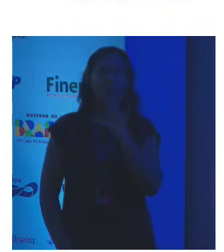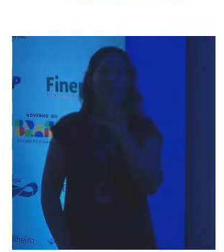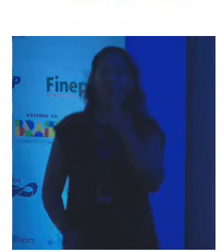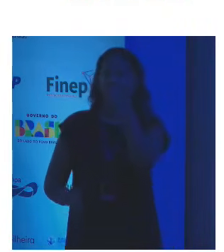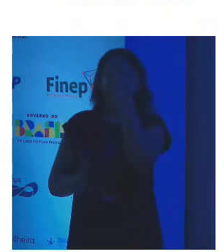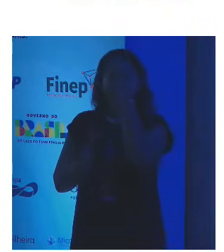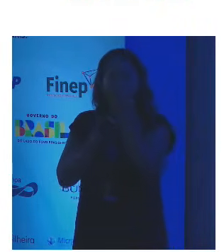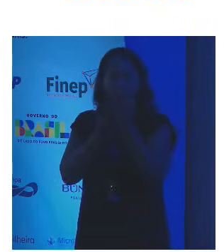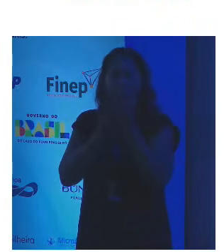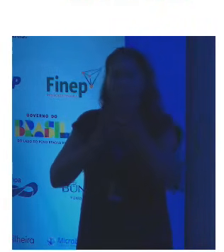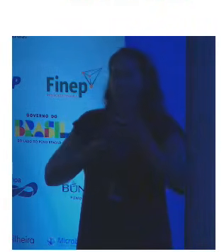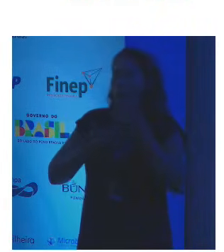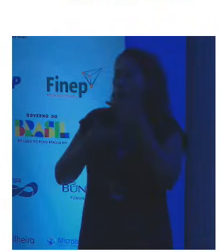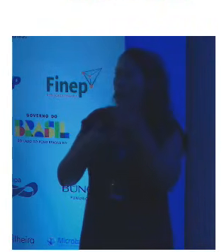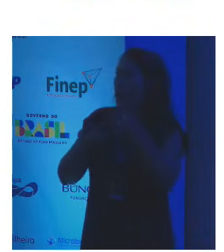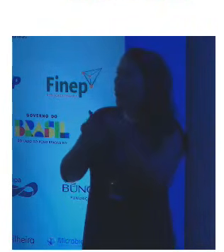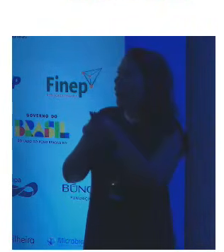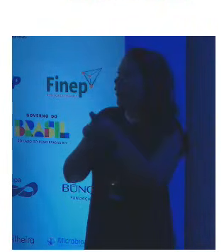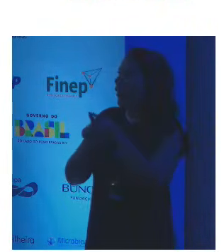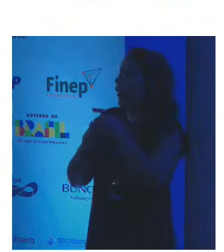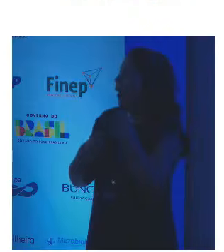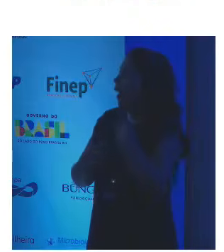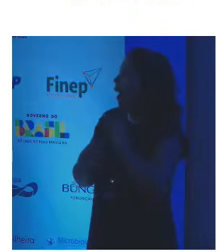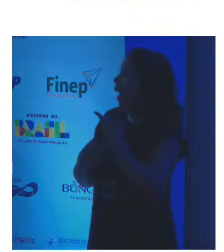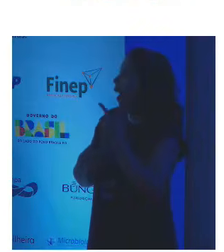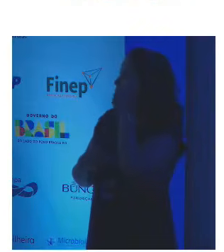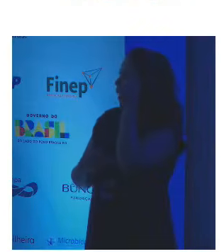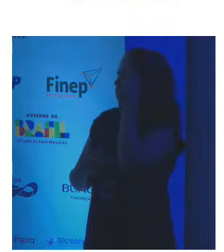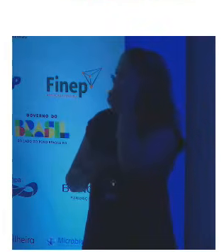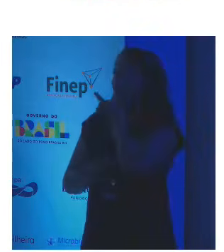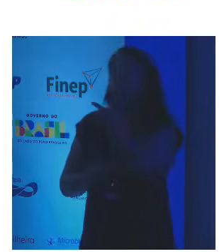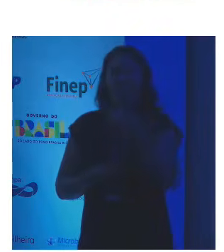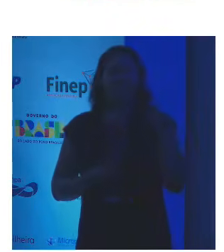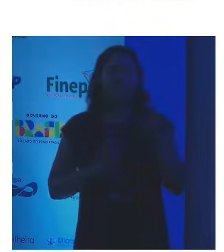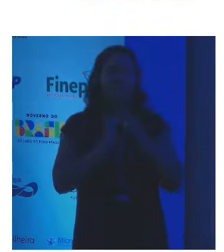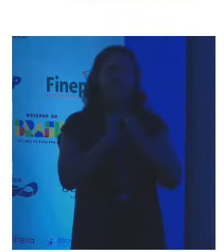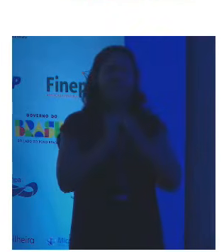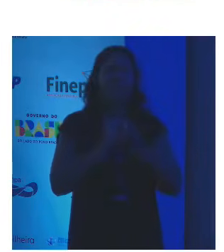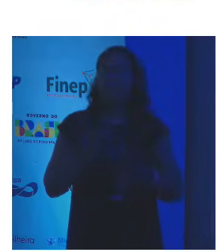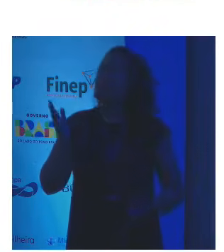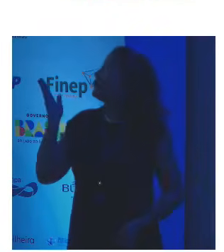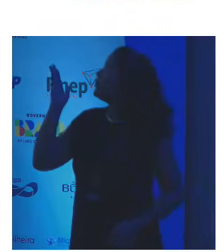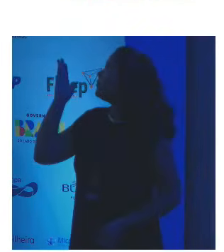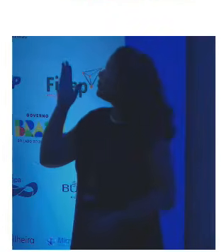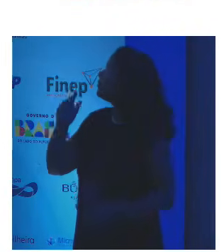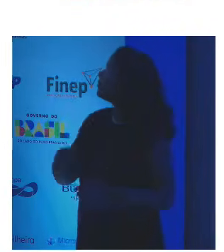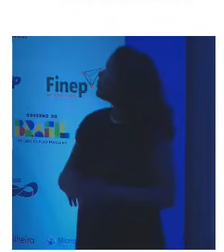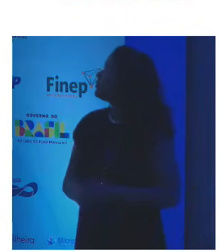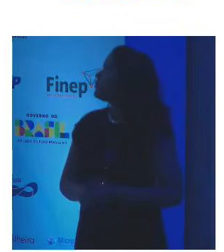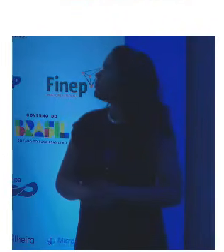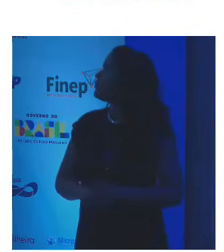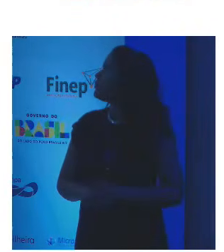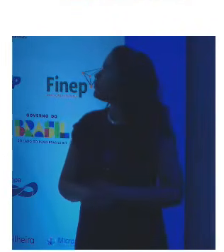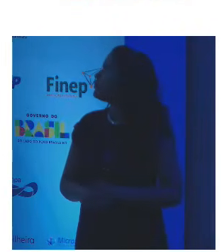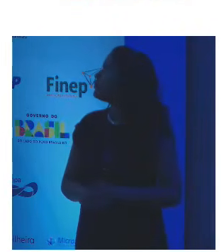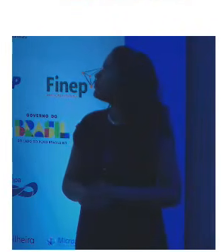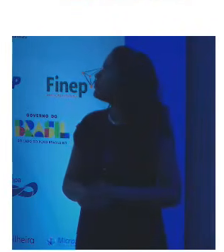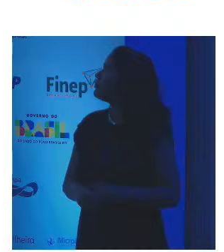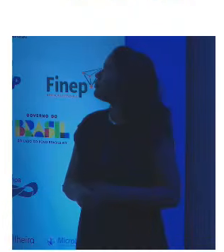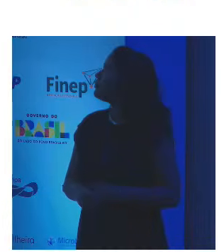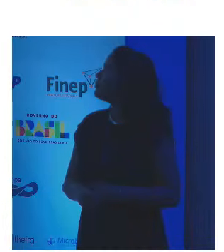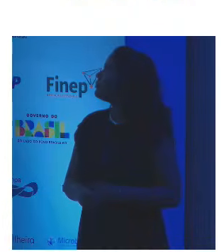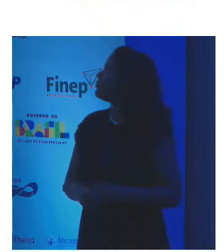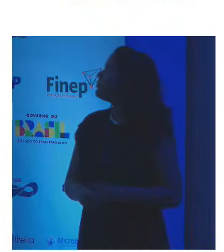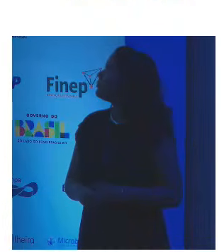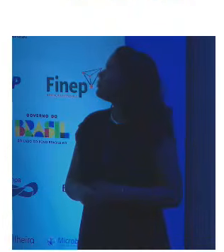And we were together this week for this workshop with Brazilian stakeholders about data to decisions. And last but not least, we meet again